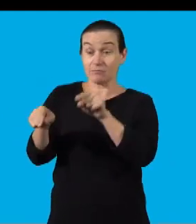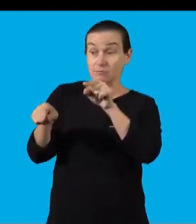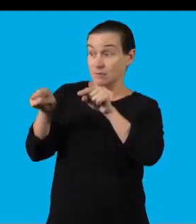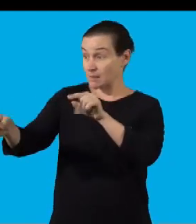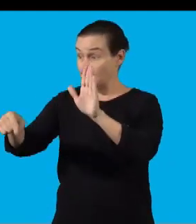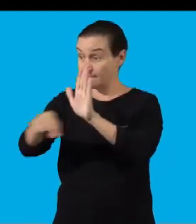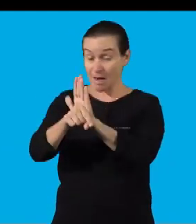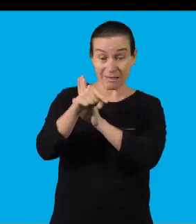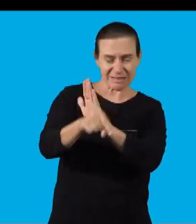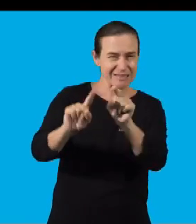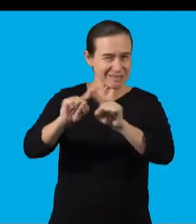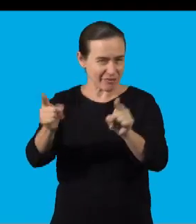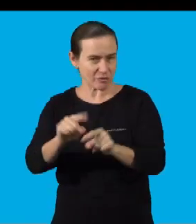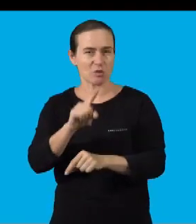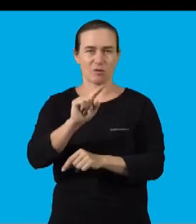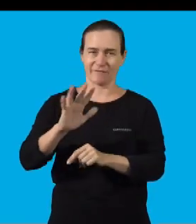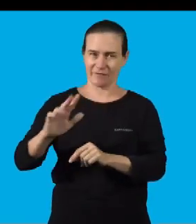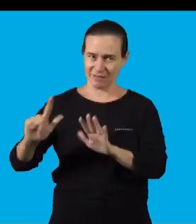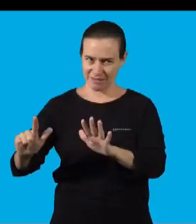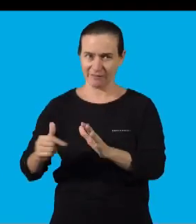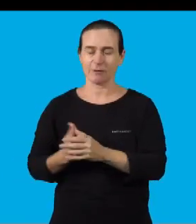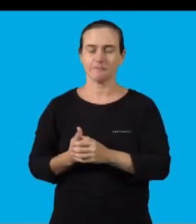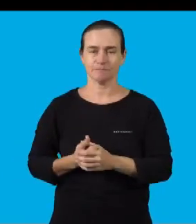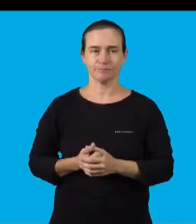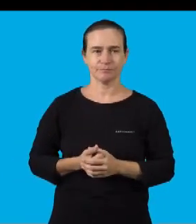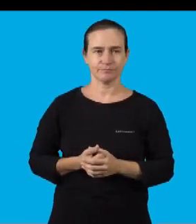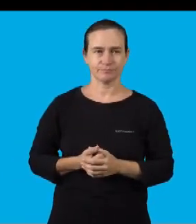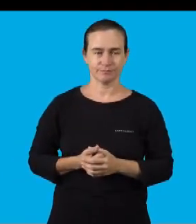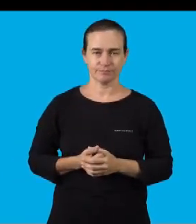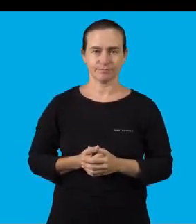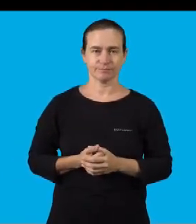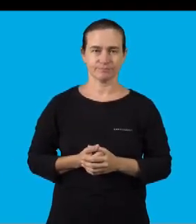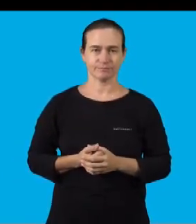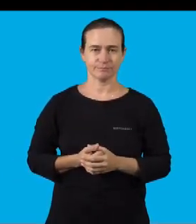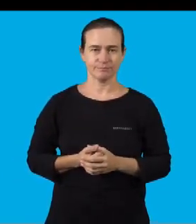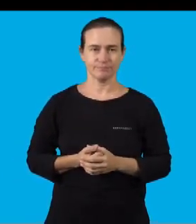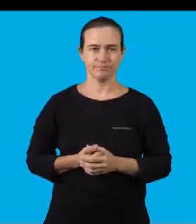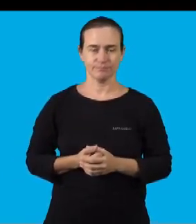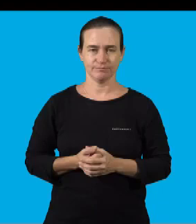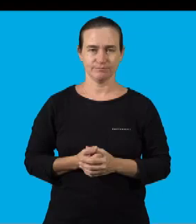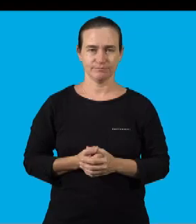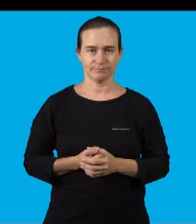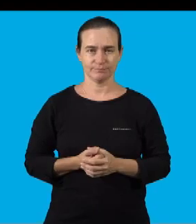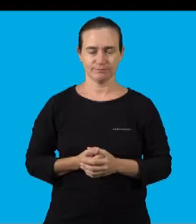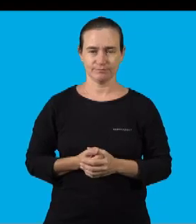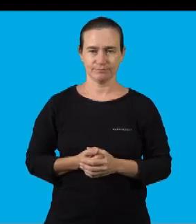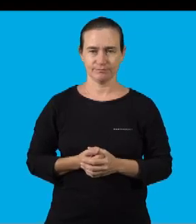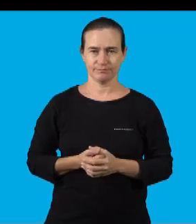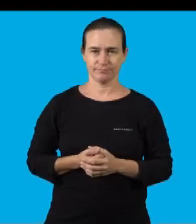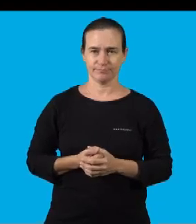to find what terms those are. But what we do know about these two terms is that the difference between them